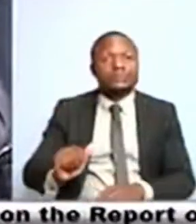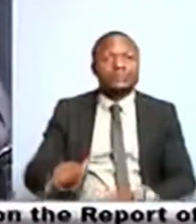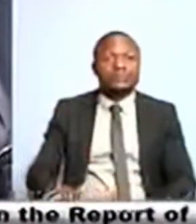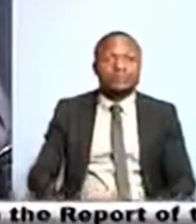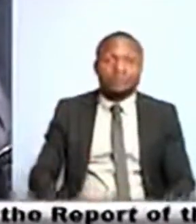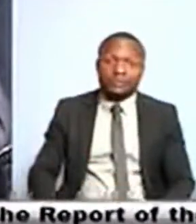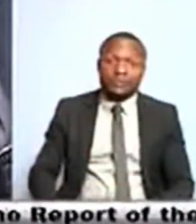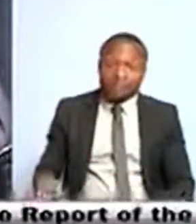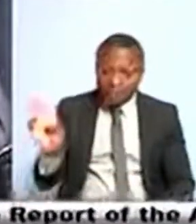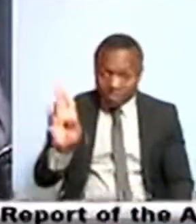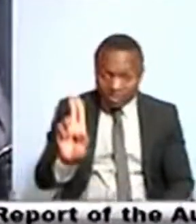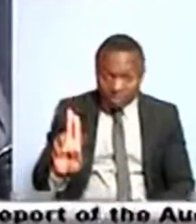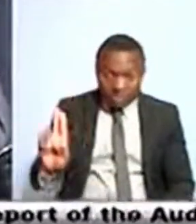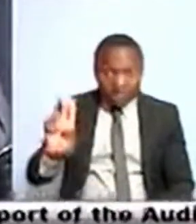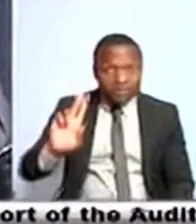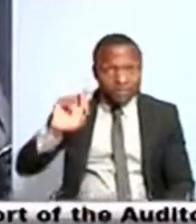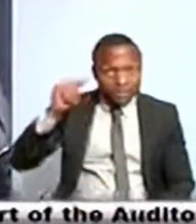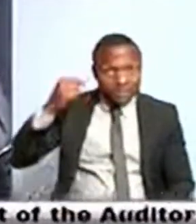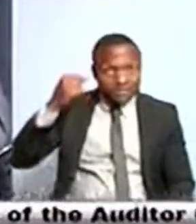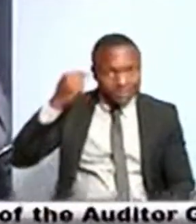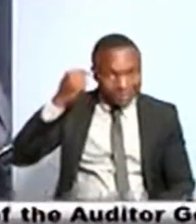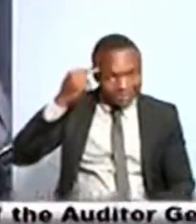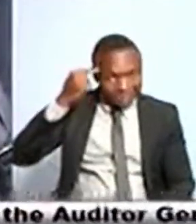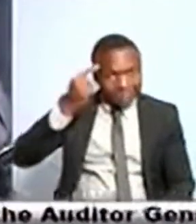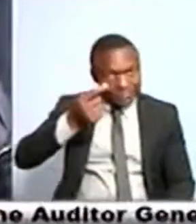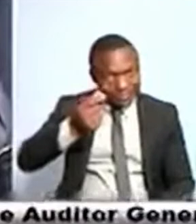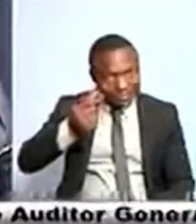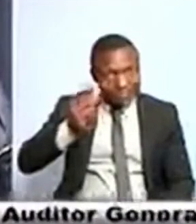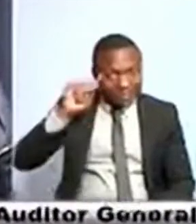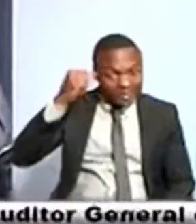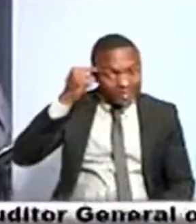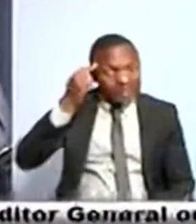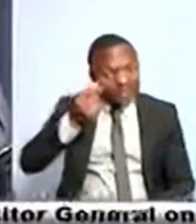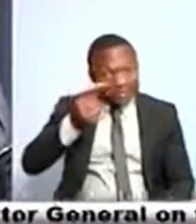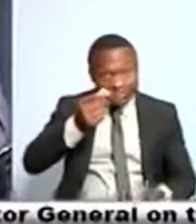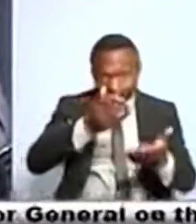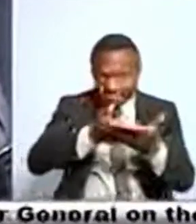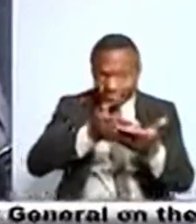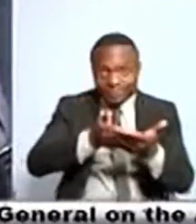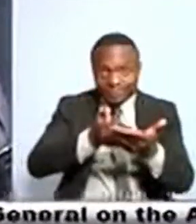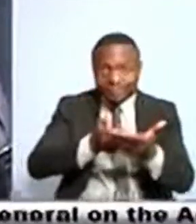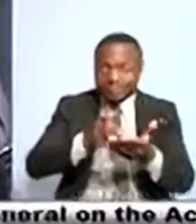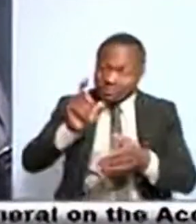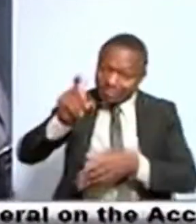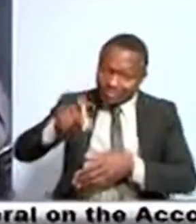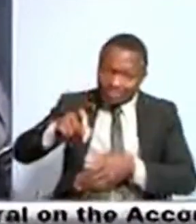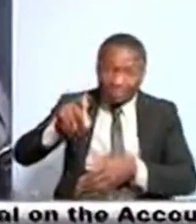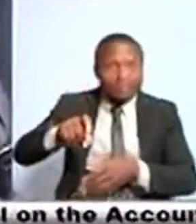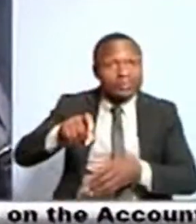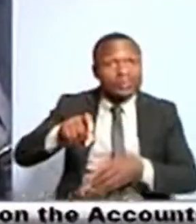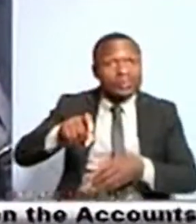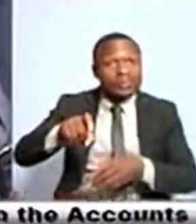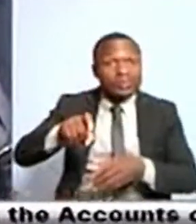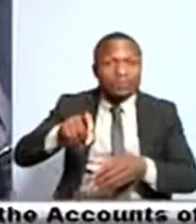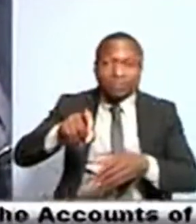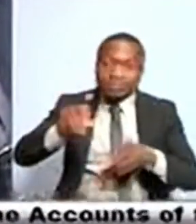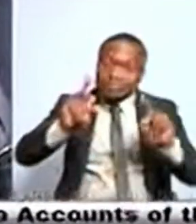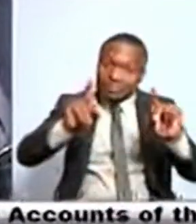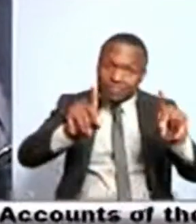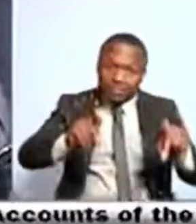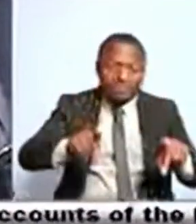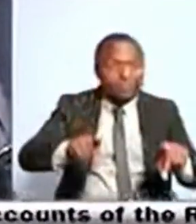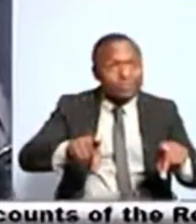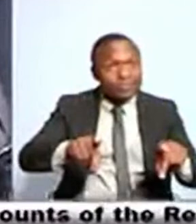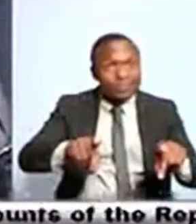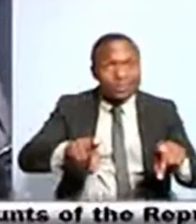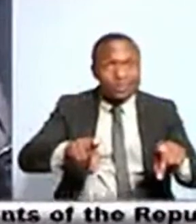taking advantage of government resources. These government resources, Madam Speaker, they are needed by an ordinary person right